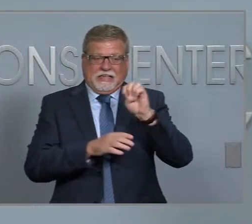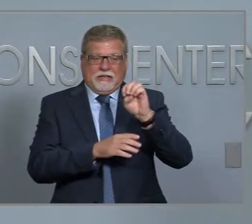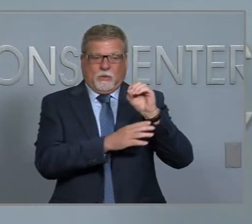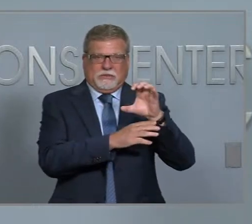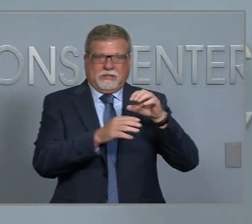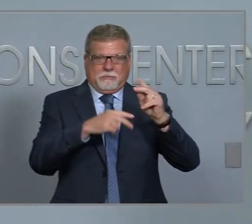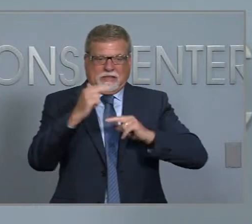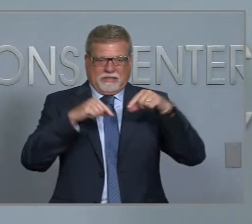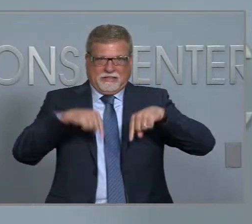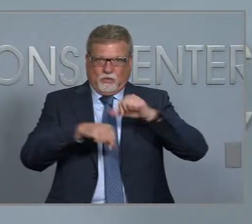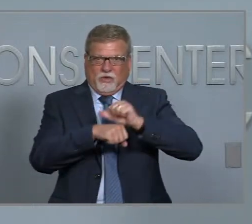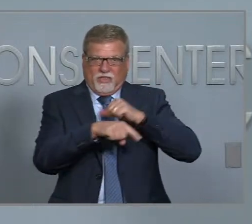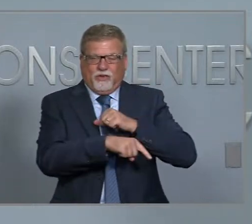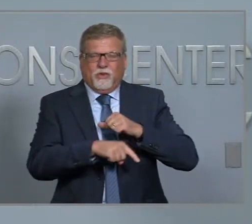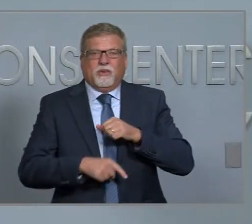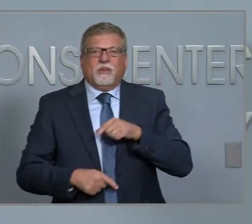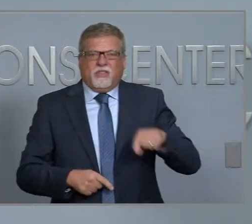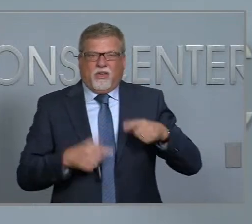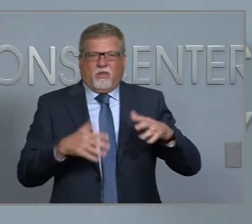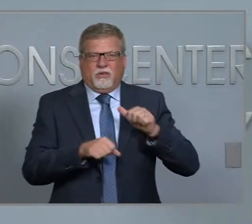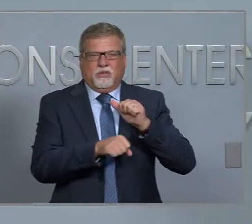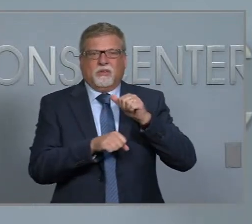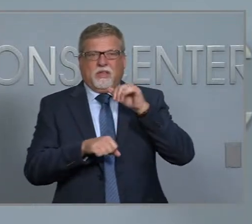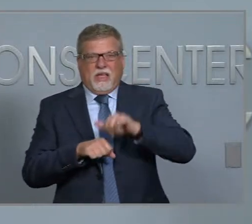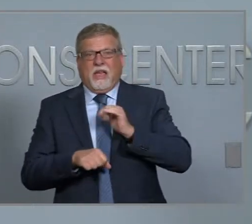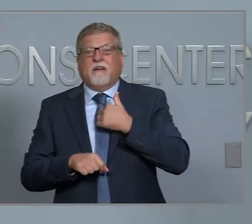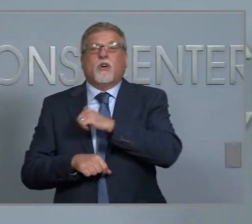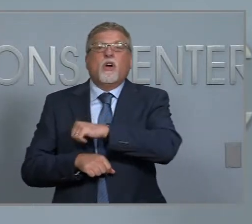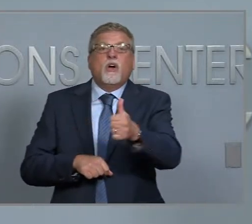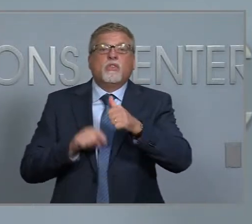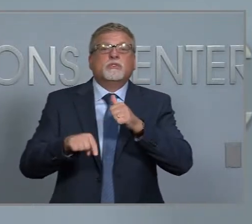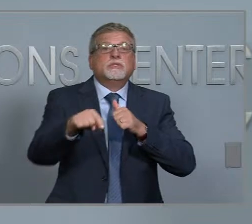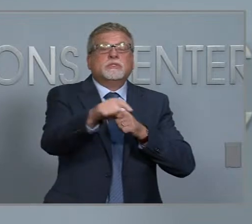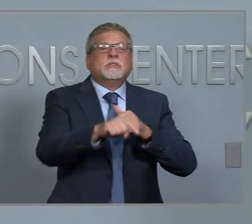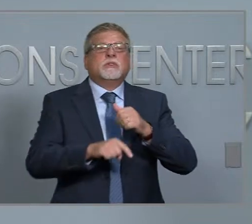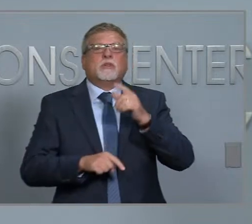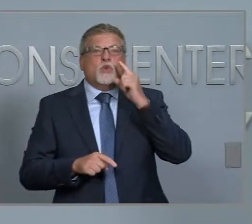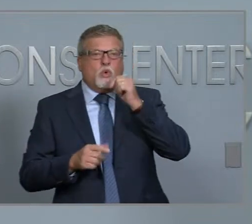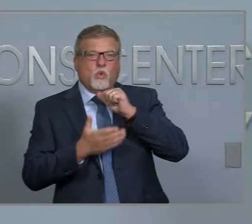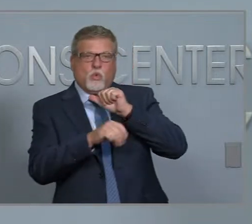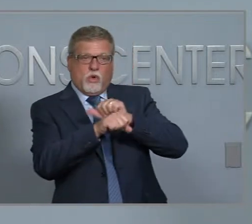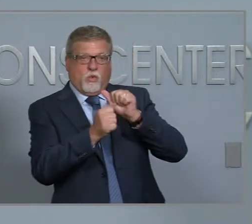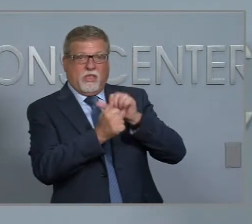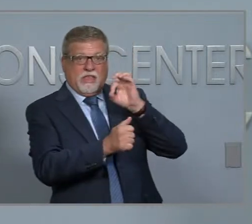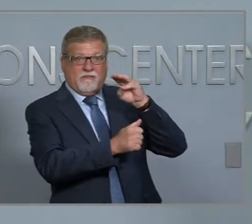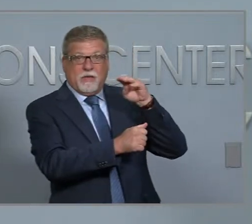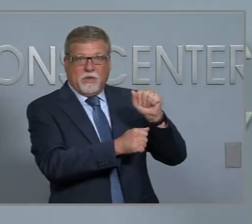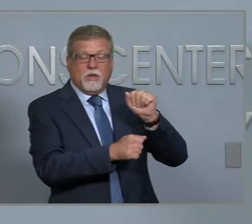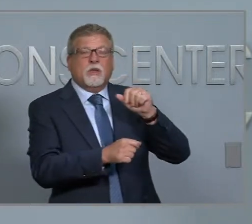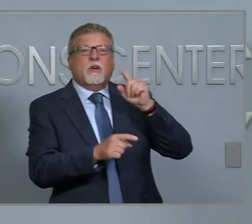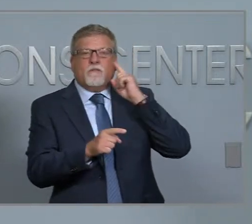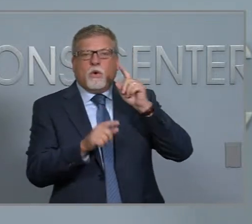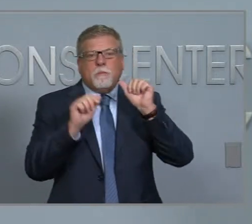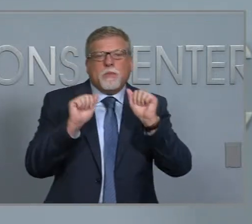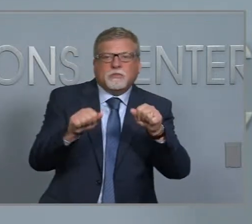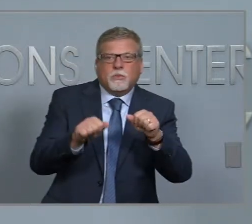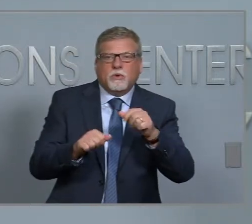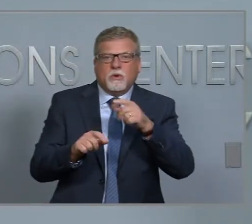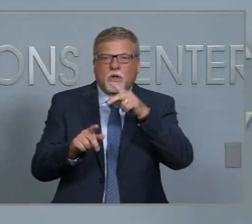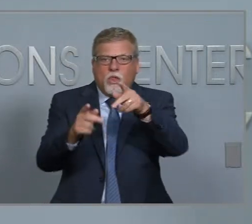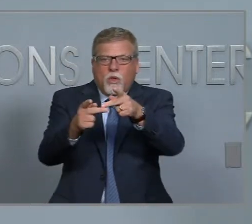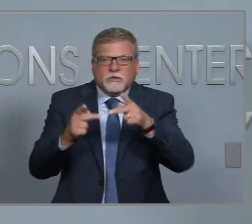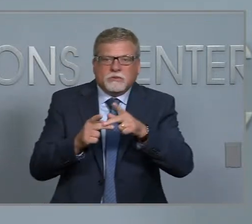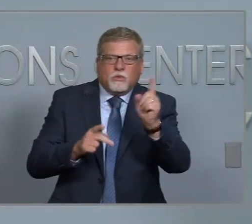the operation, and are already working with FEMA to look at potential locations if the forecast that we are seeing right